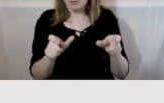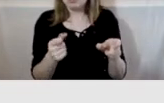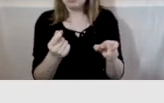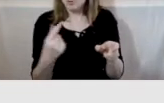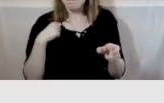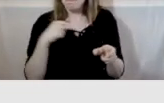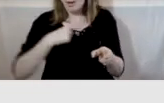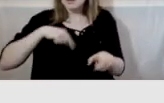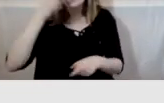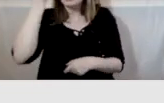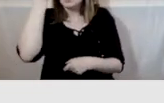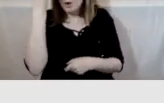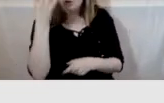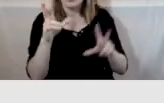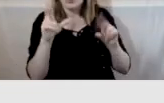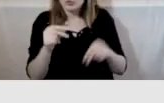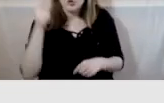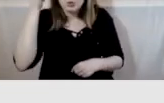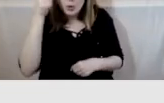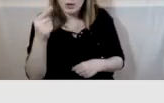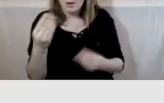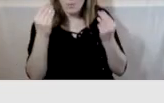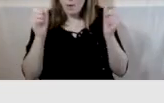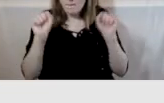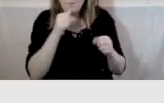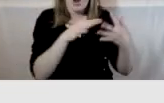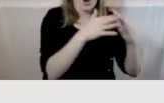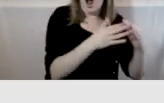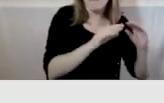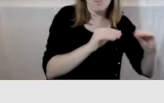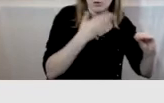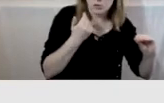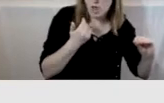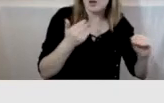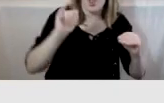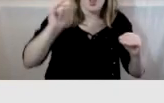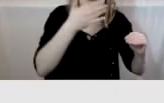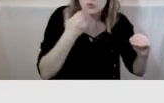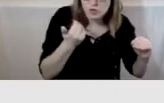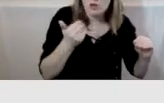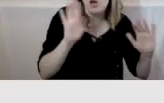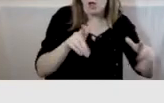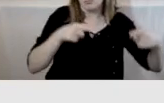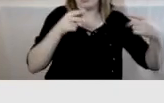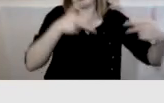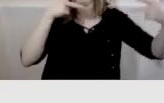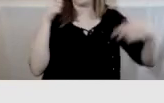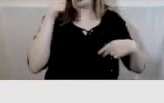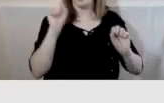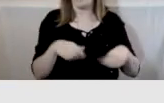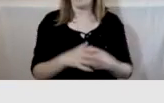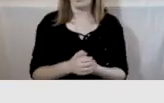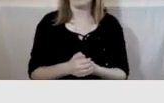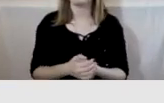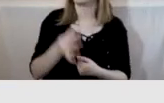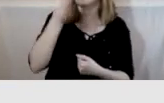So brilliant. Thank you, Beta. I noticed there's a comment there from Asta